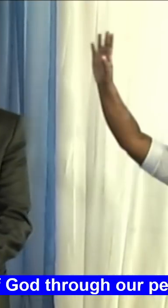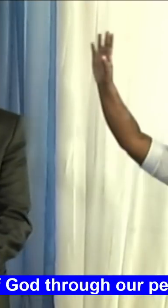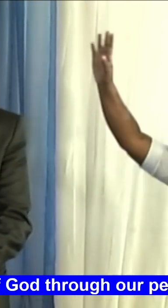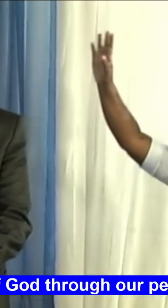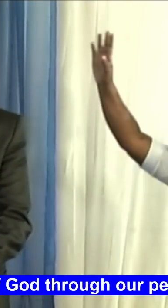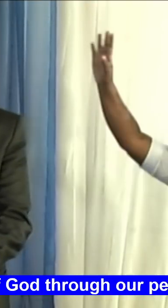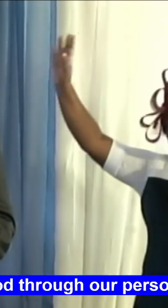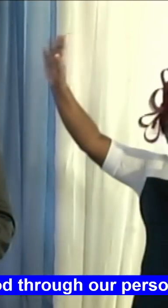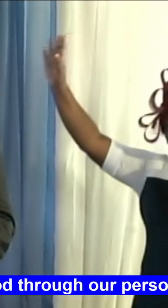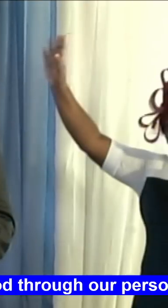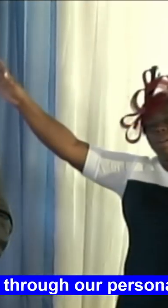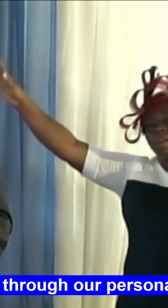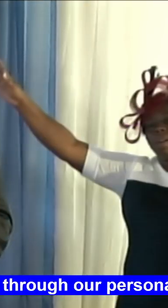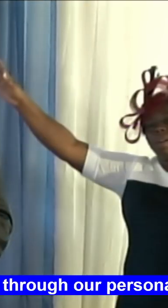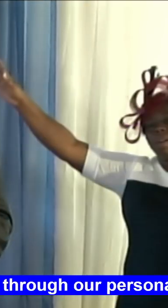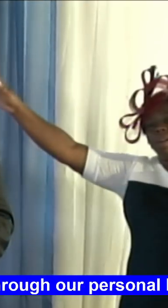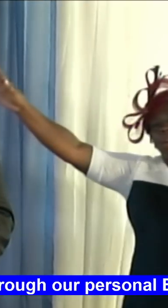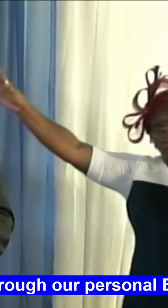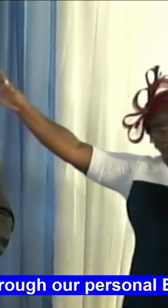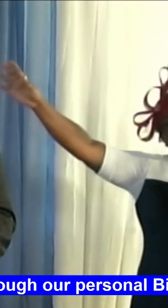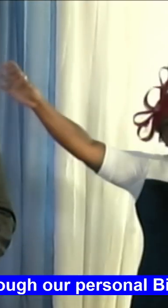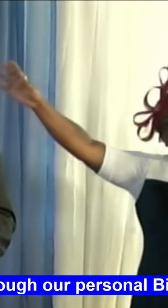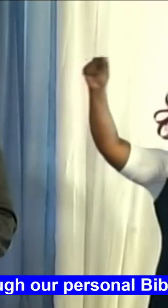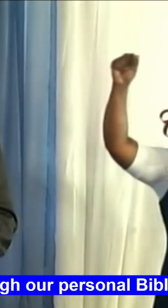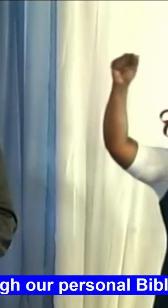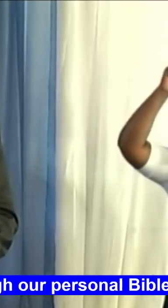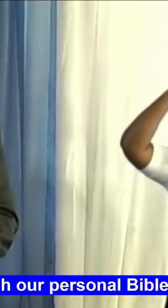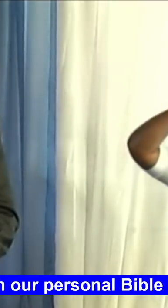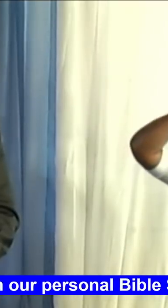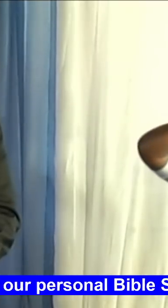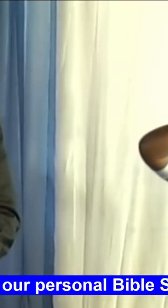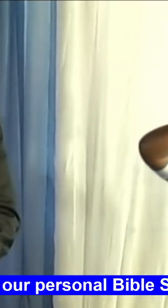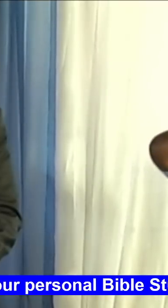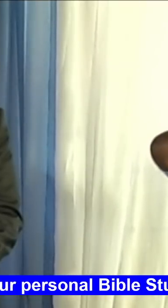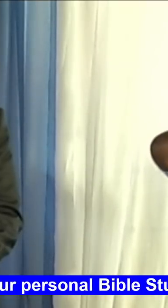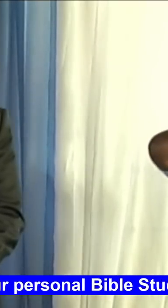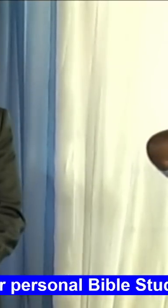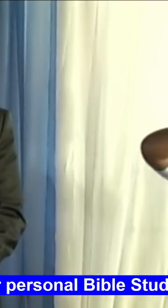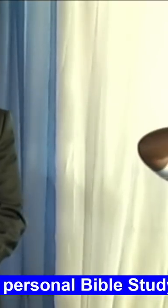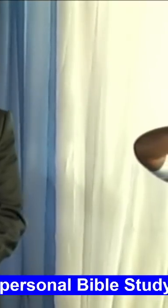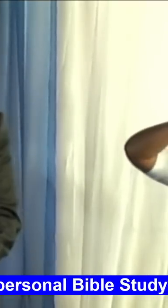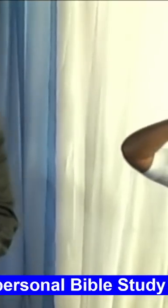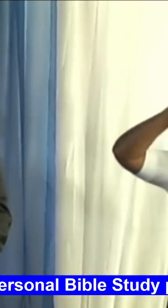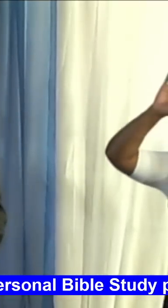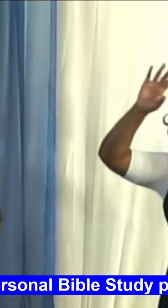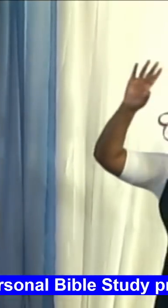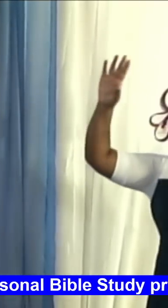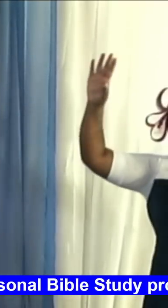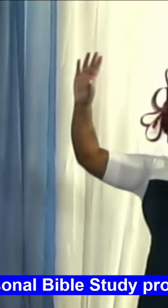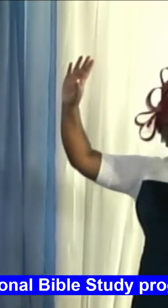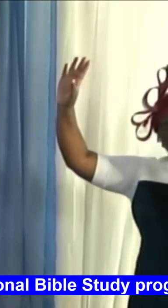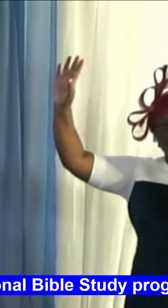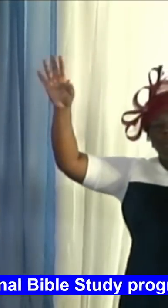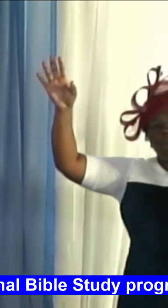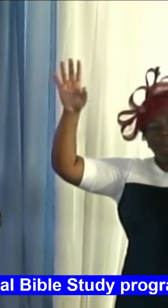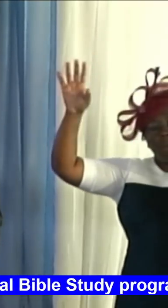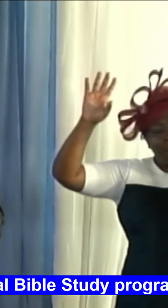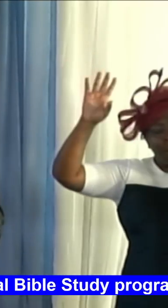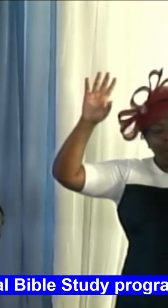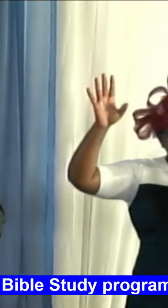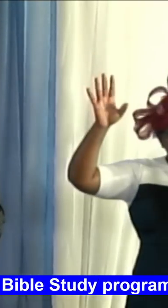lives, that we will not become weary, Lord Jesus God, and faint in